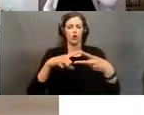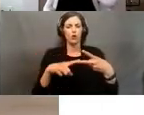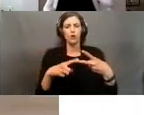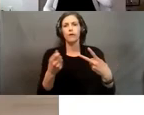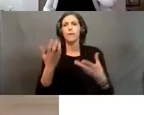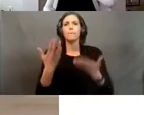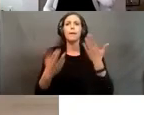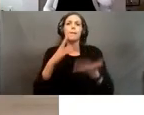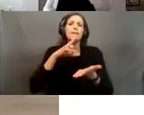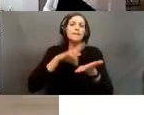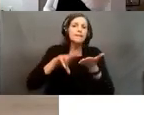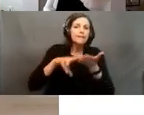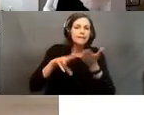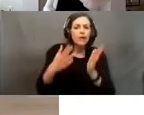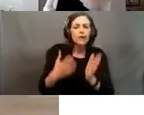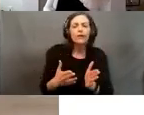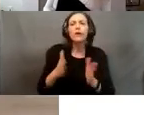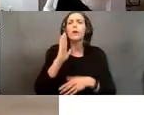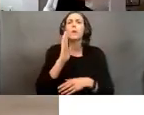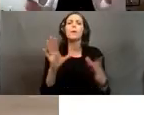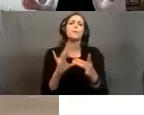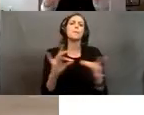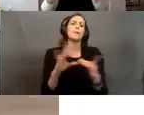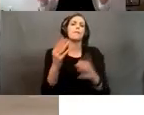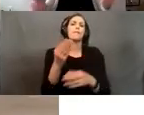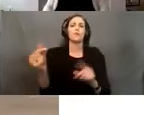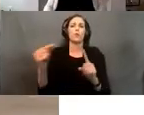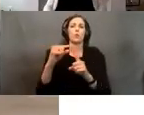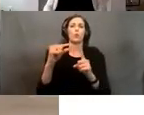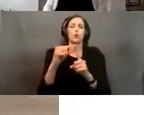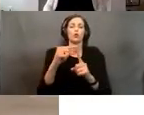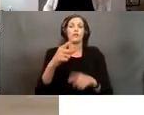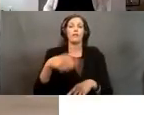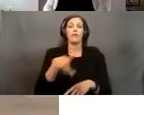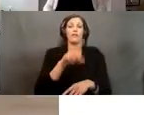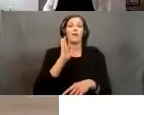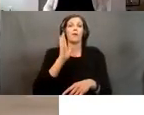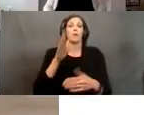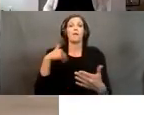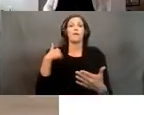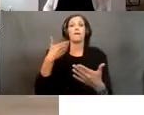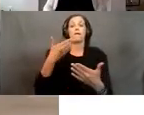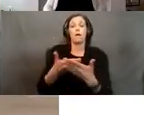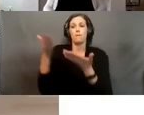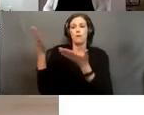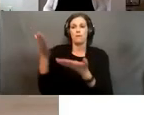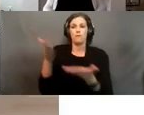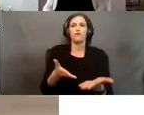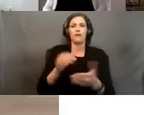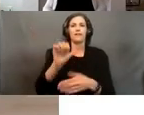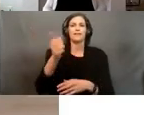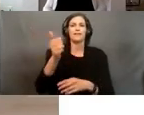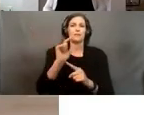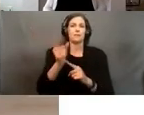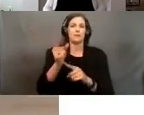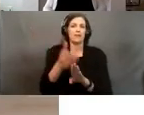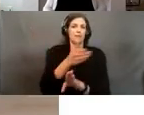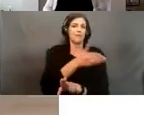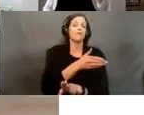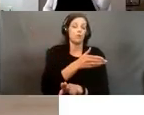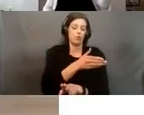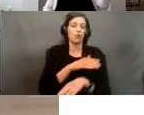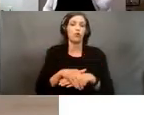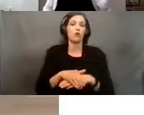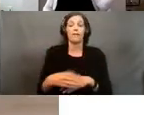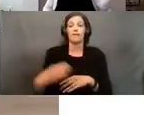secretary will be saying a few words. They will come to that session and be brought there 10 minutes early. The